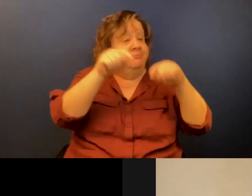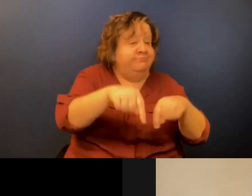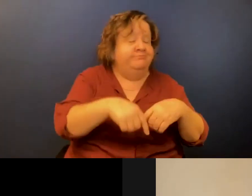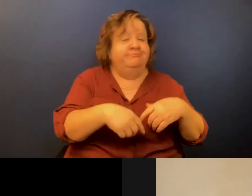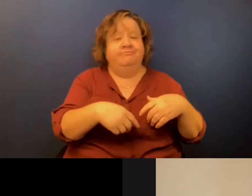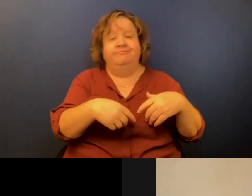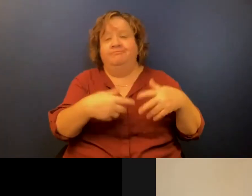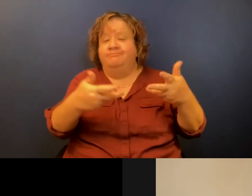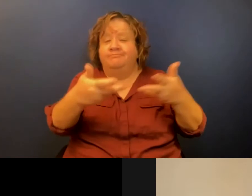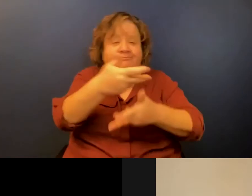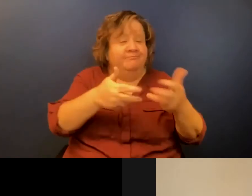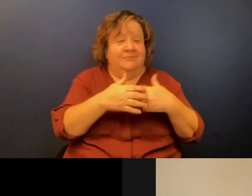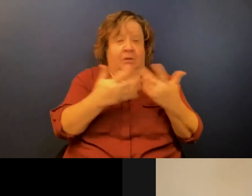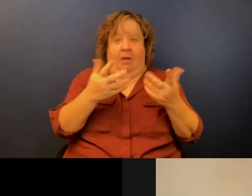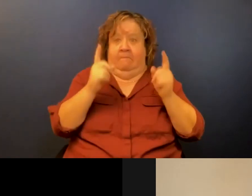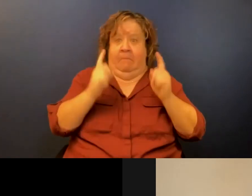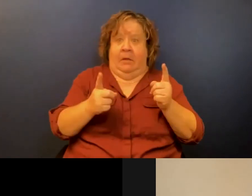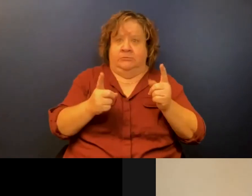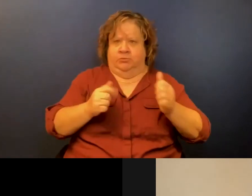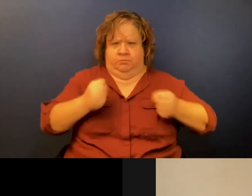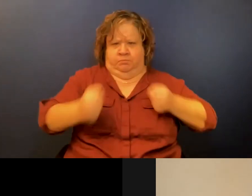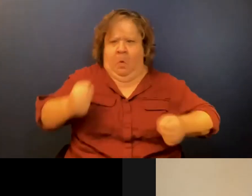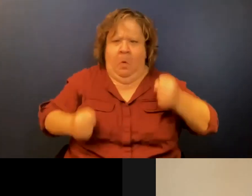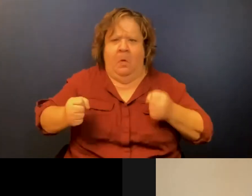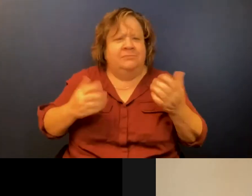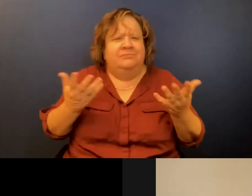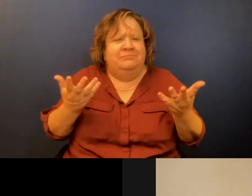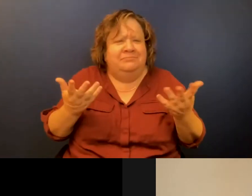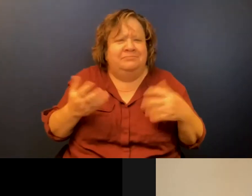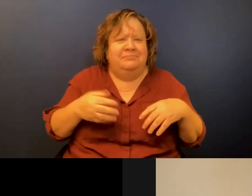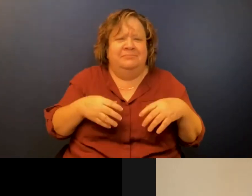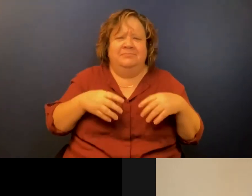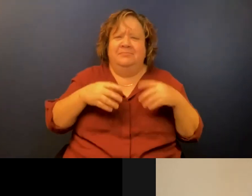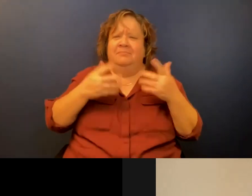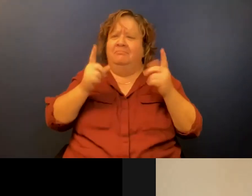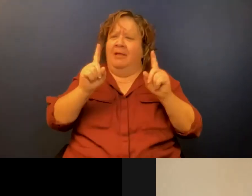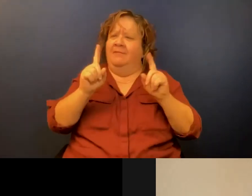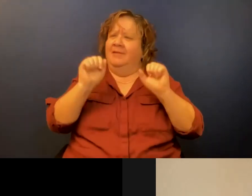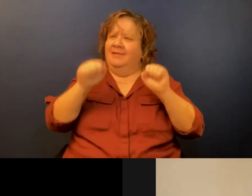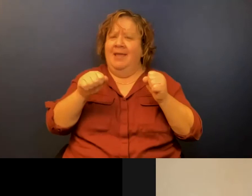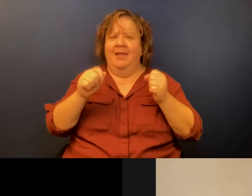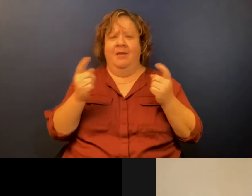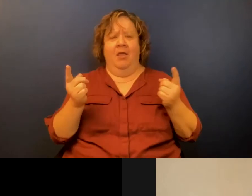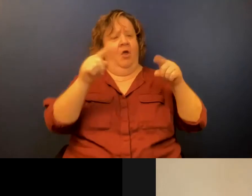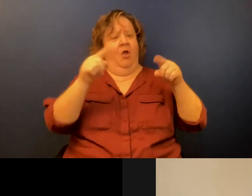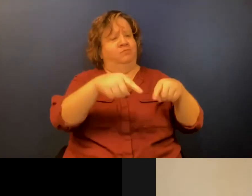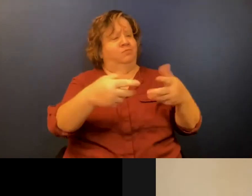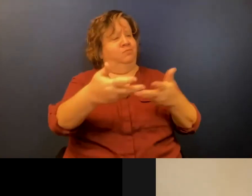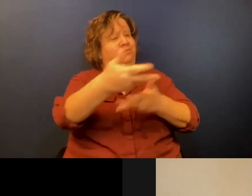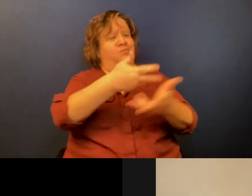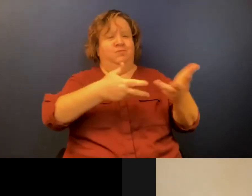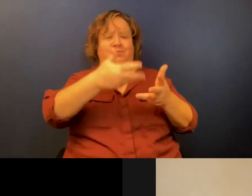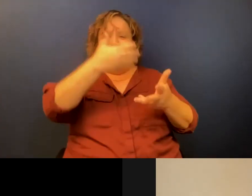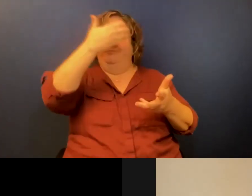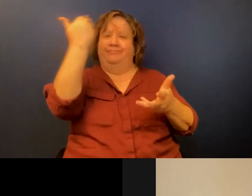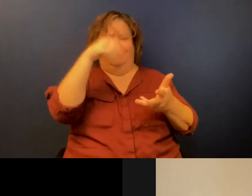to participate, people with disabilities. Therefore, I think in the next 10 years, I hope that there's more space for people with